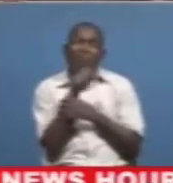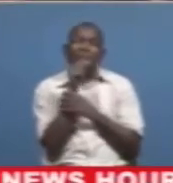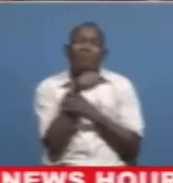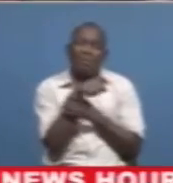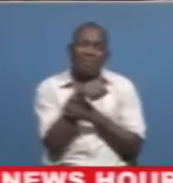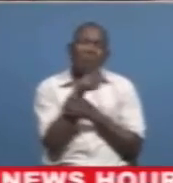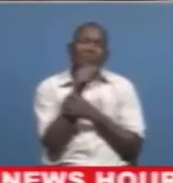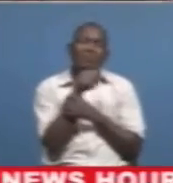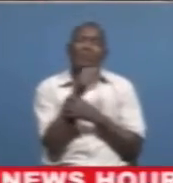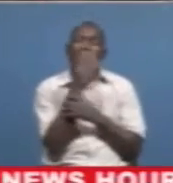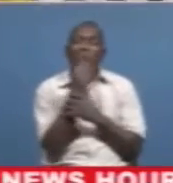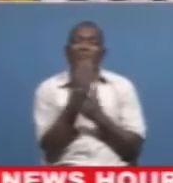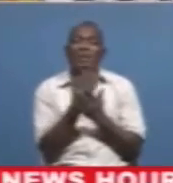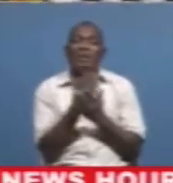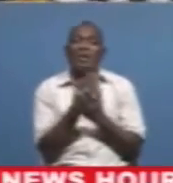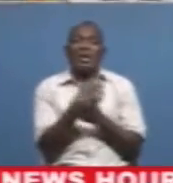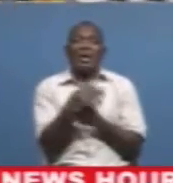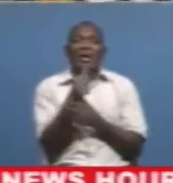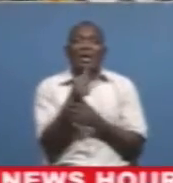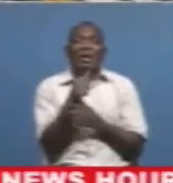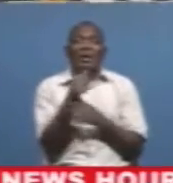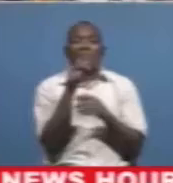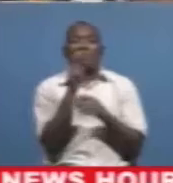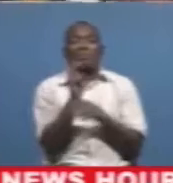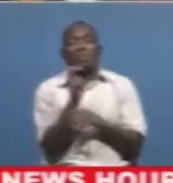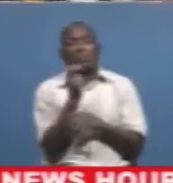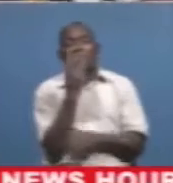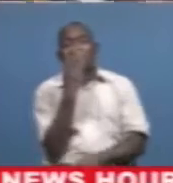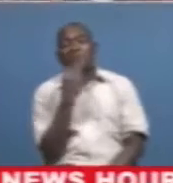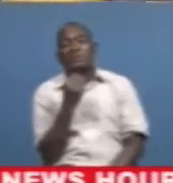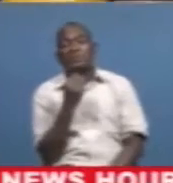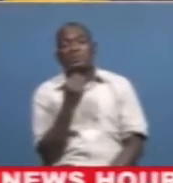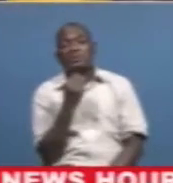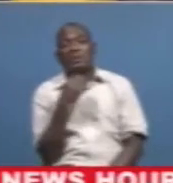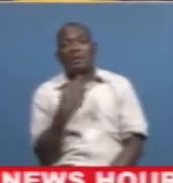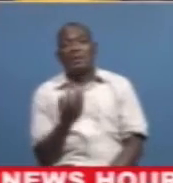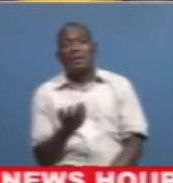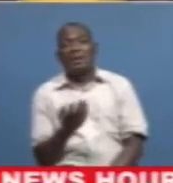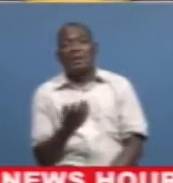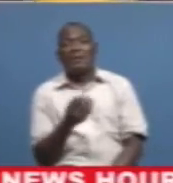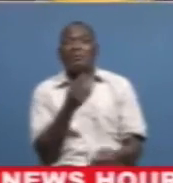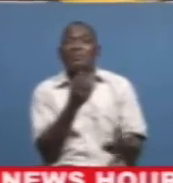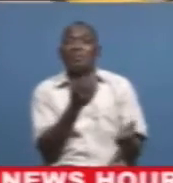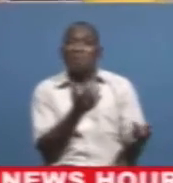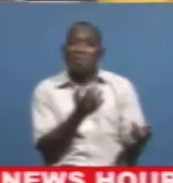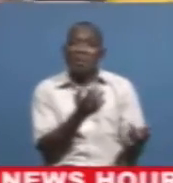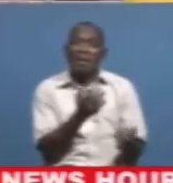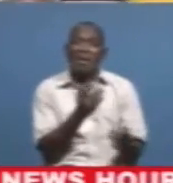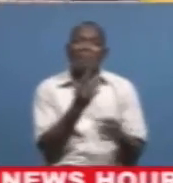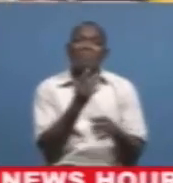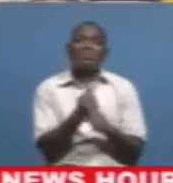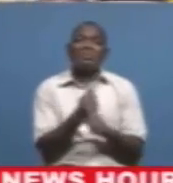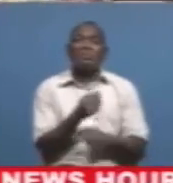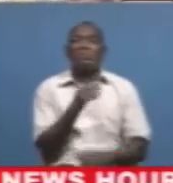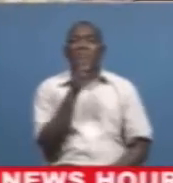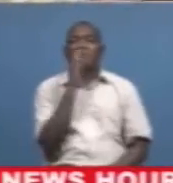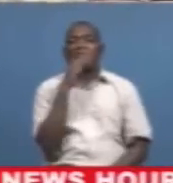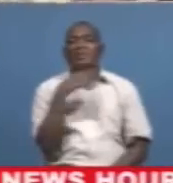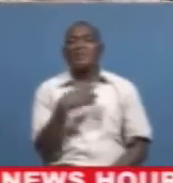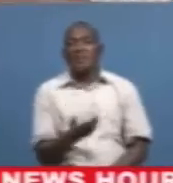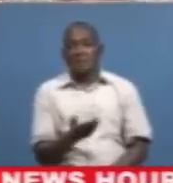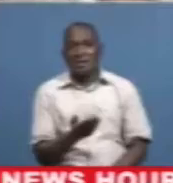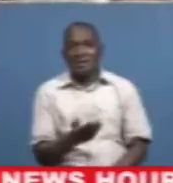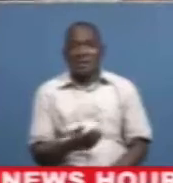off. The rest were simply sitting on their pans and gallons, waiting for the water to fill up to some appreciable